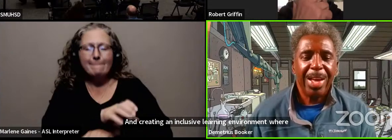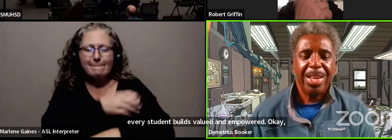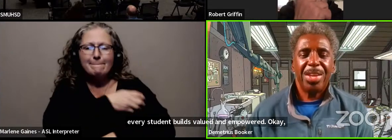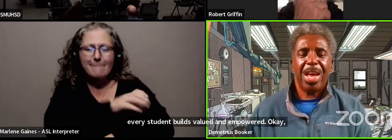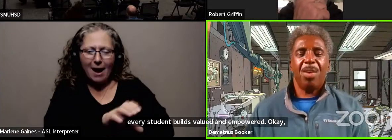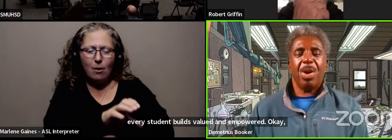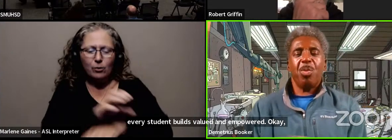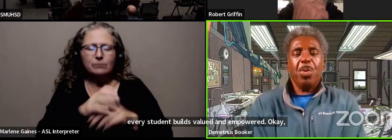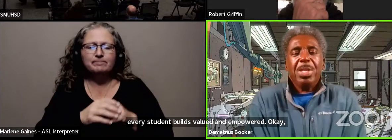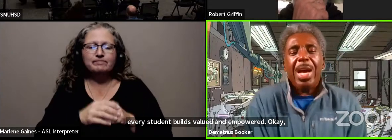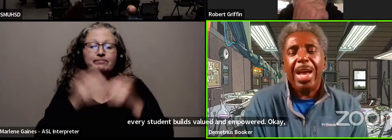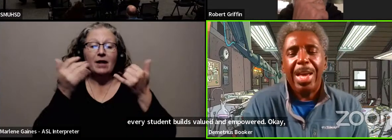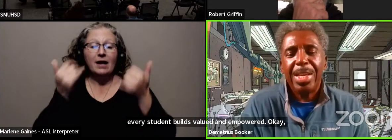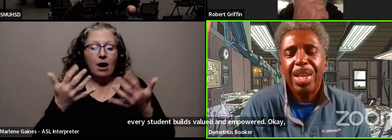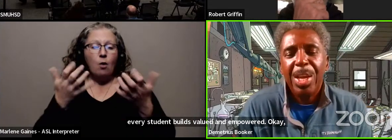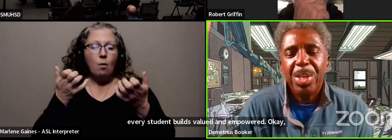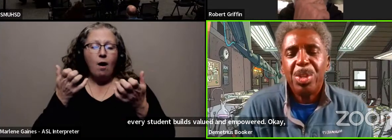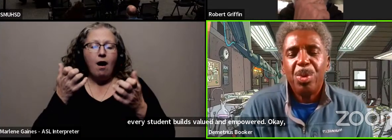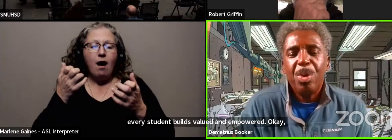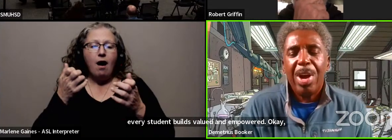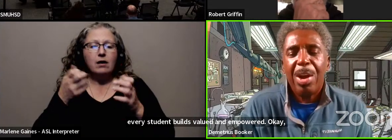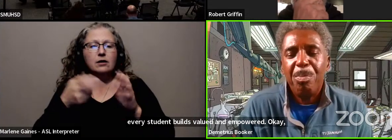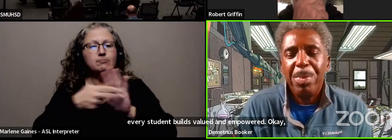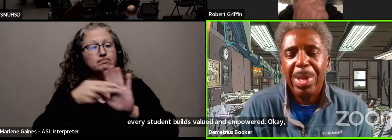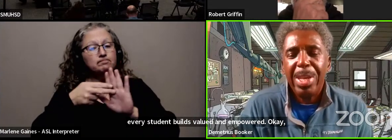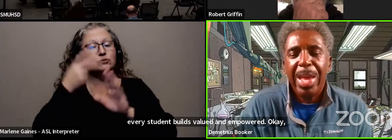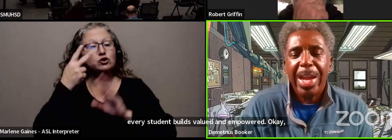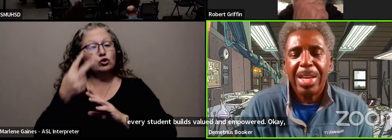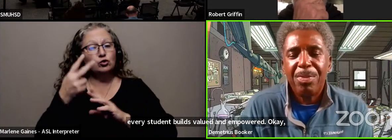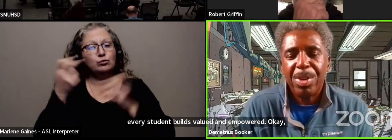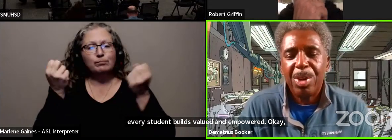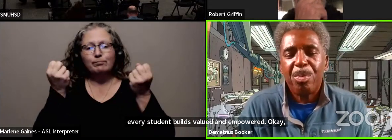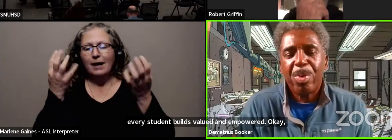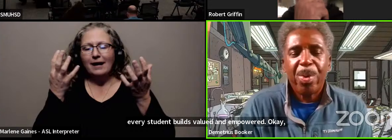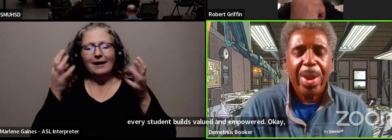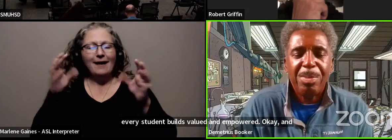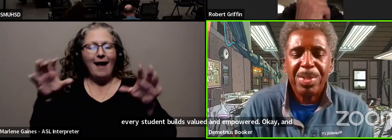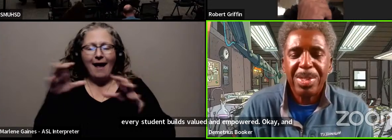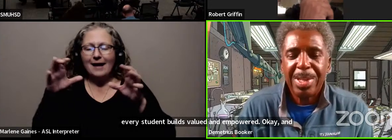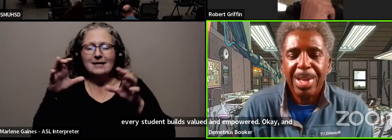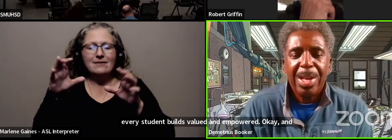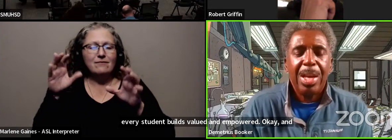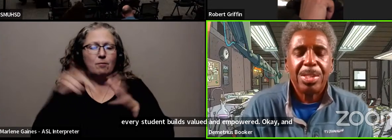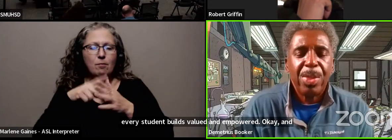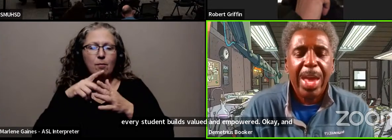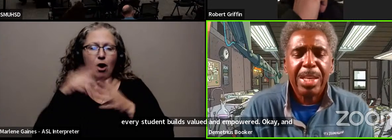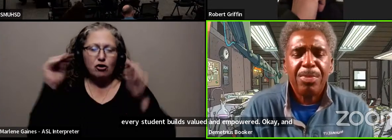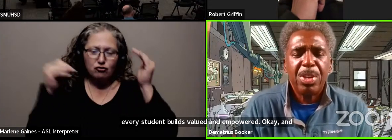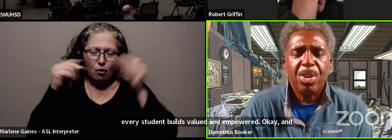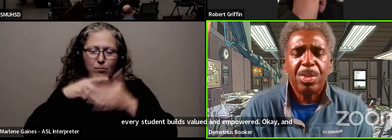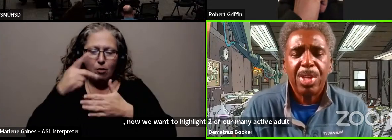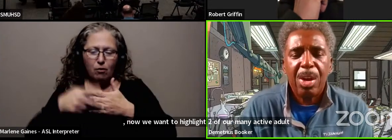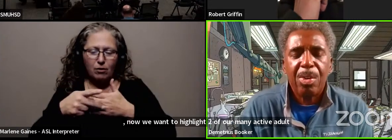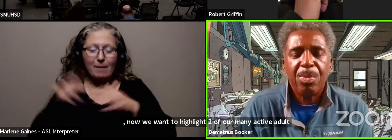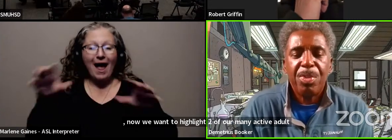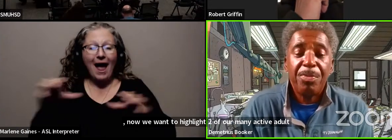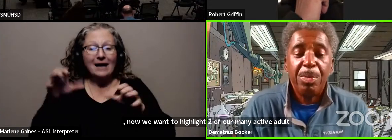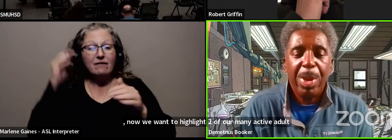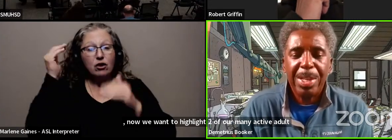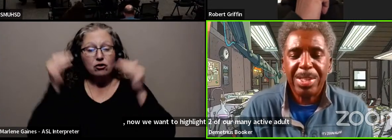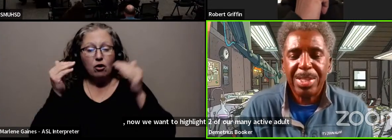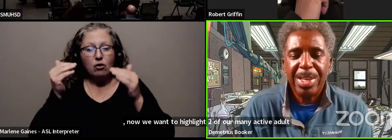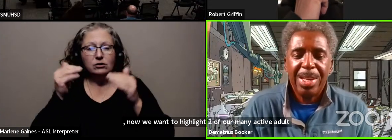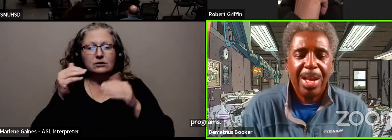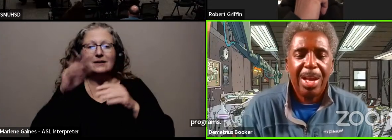and now we want to highlight two of our many active adult programs. So the active adults are